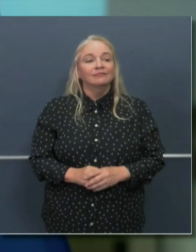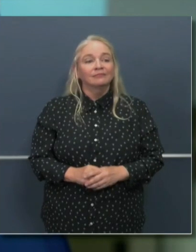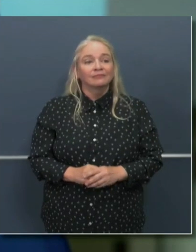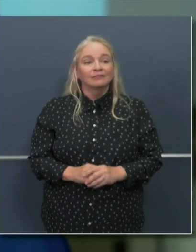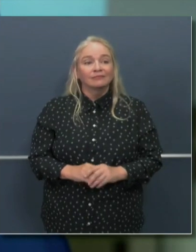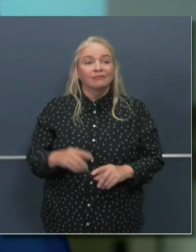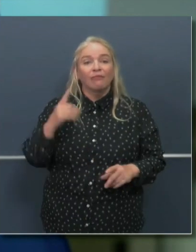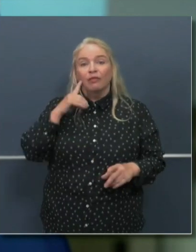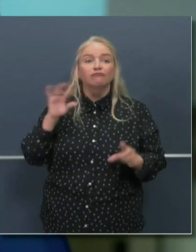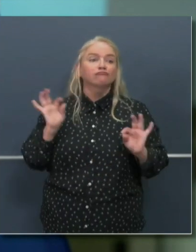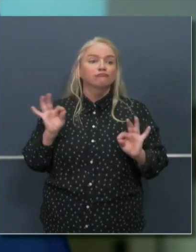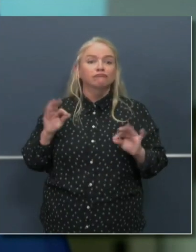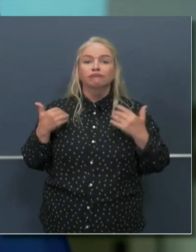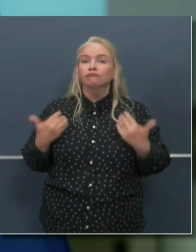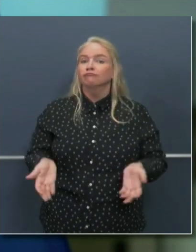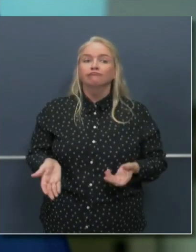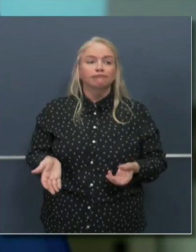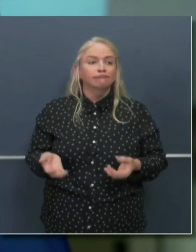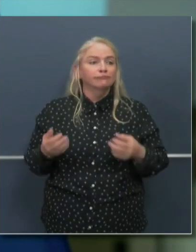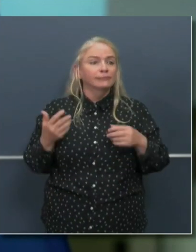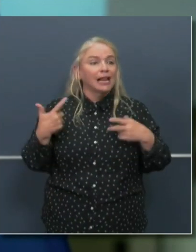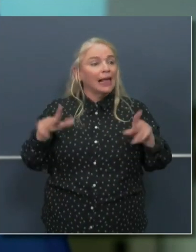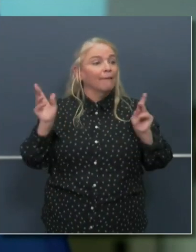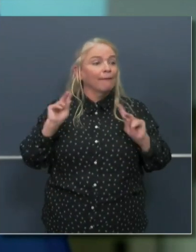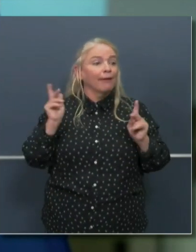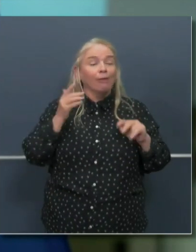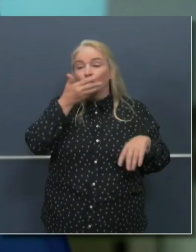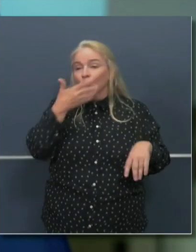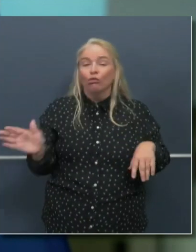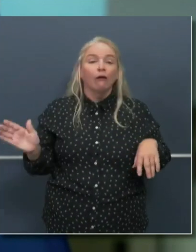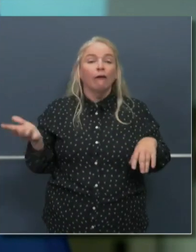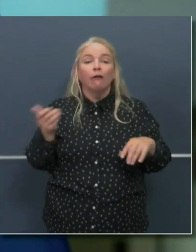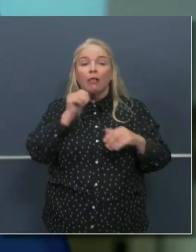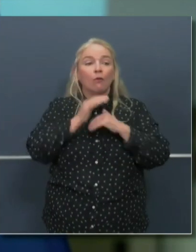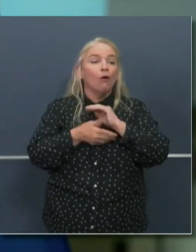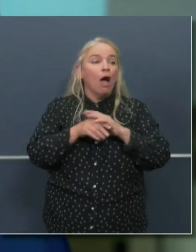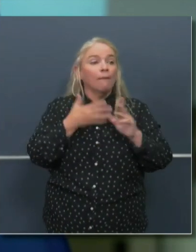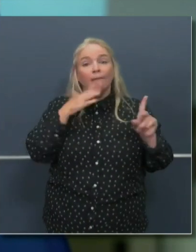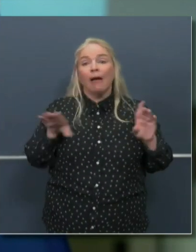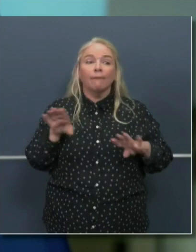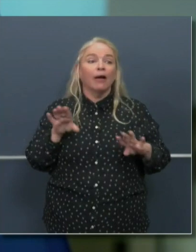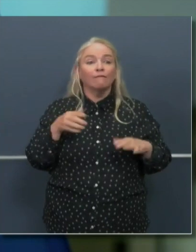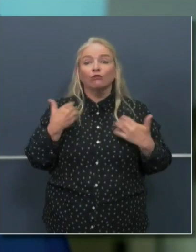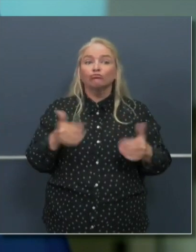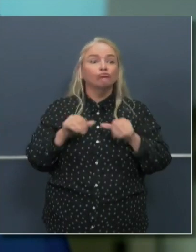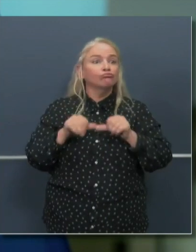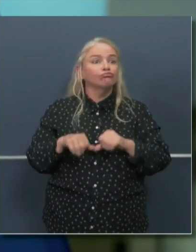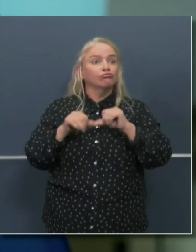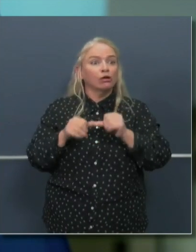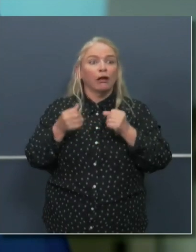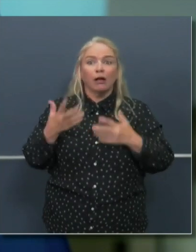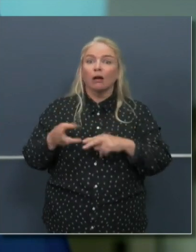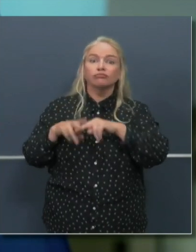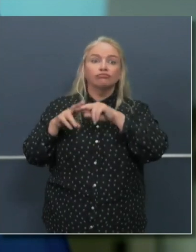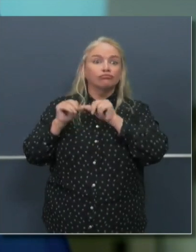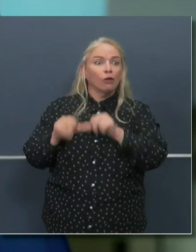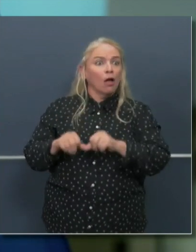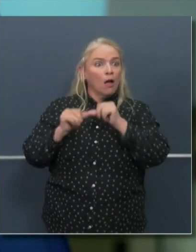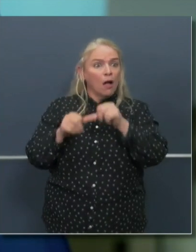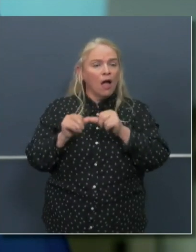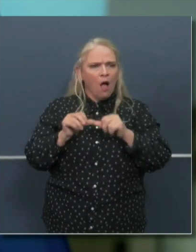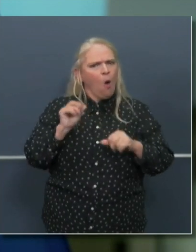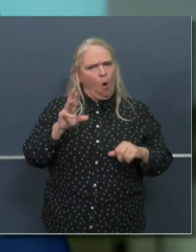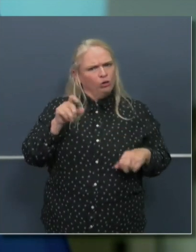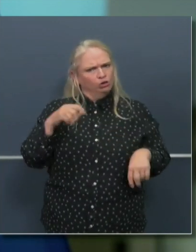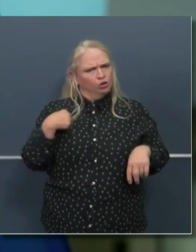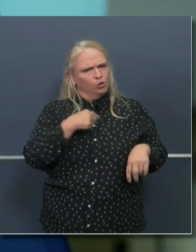transmission, continue with the behaviors that have led to this transmission and this increase, or we can do more